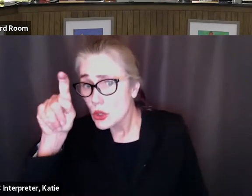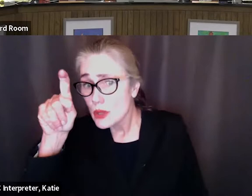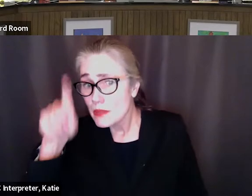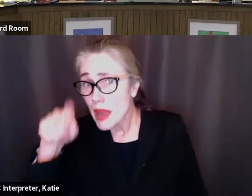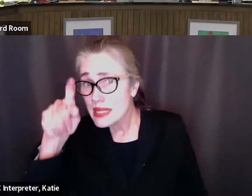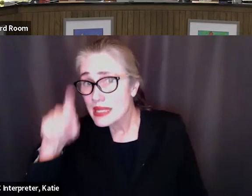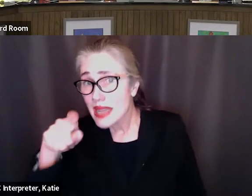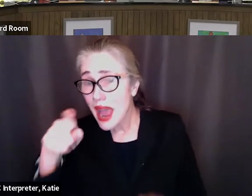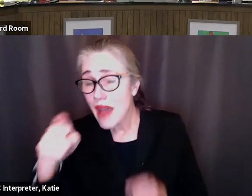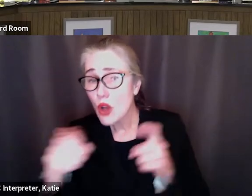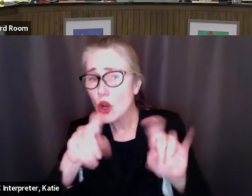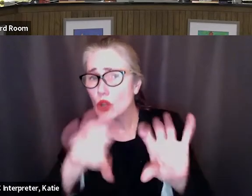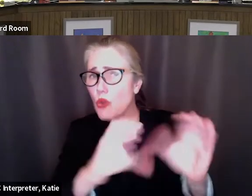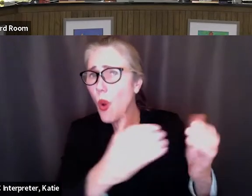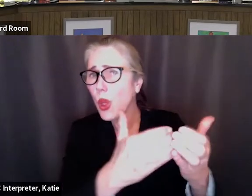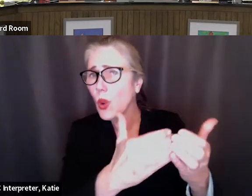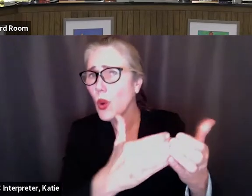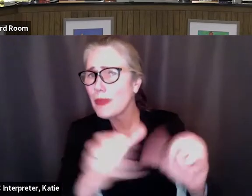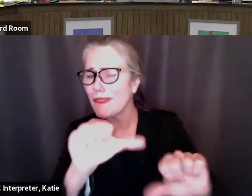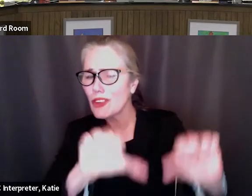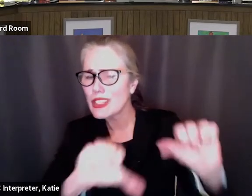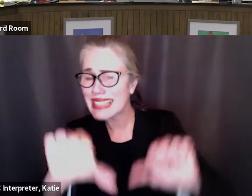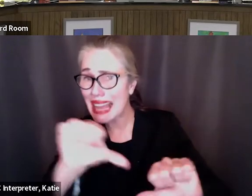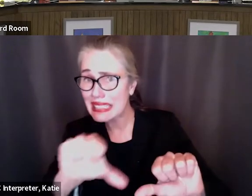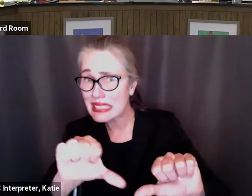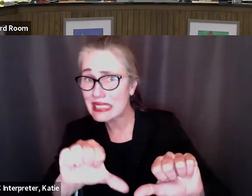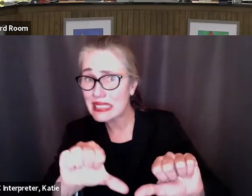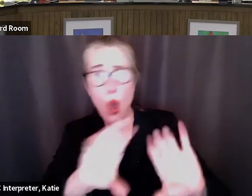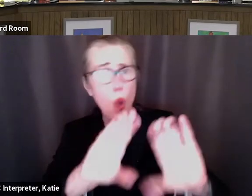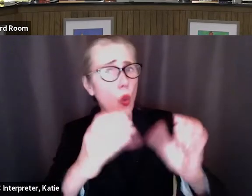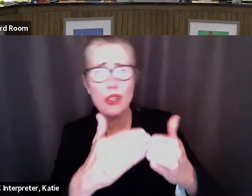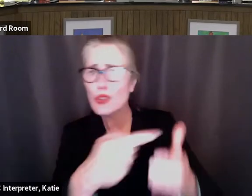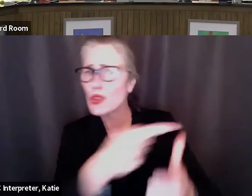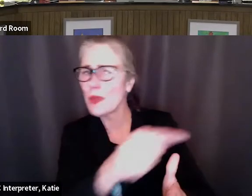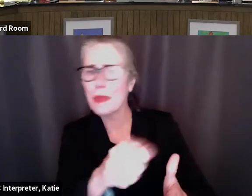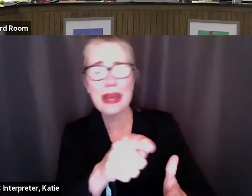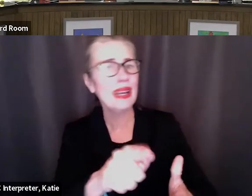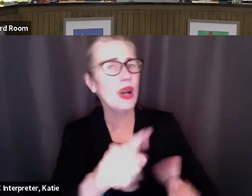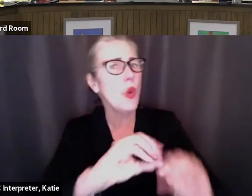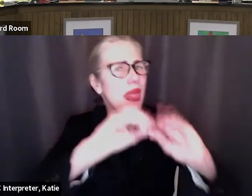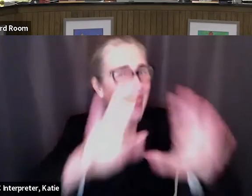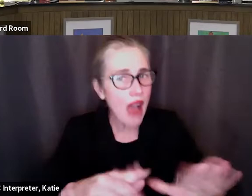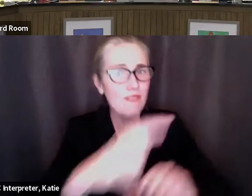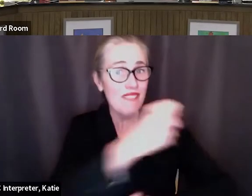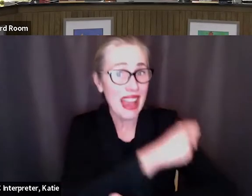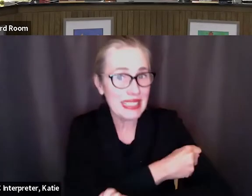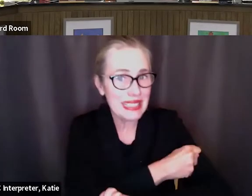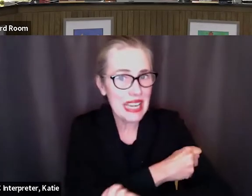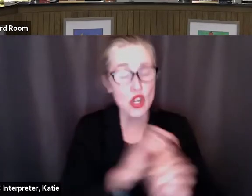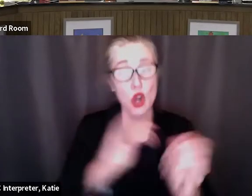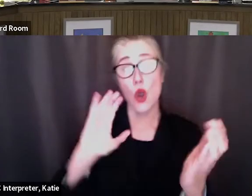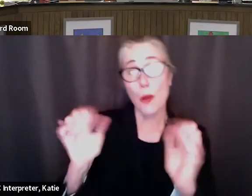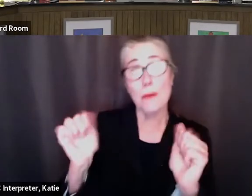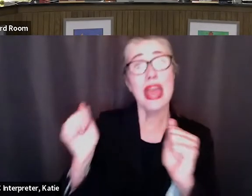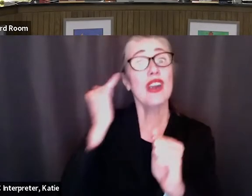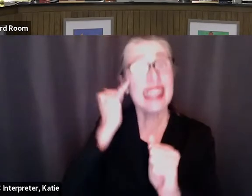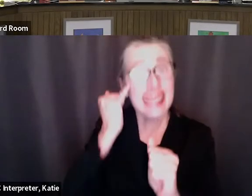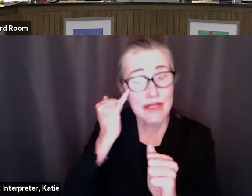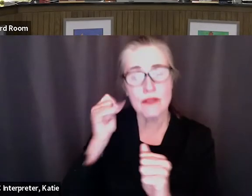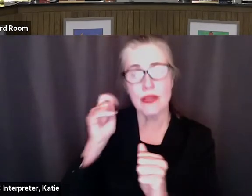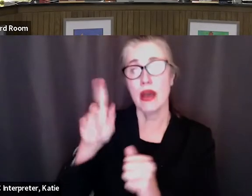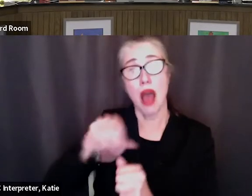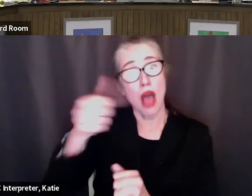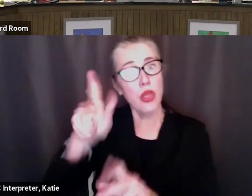control group meaning you must have a group that's not vaccinated in order to know if vaccinations work number